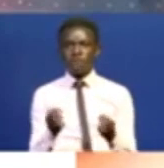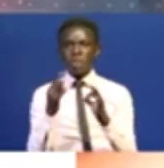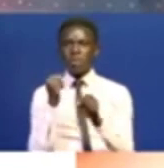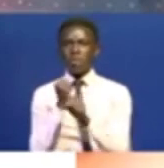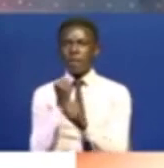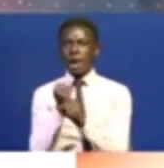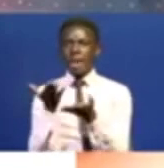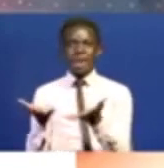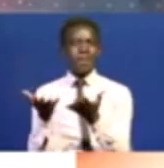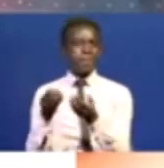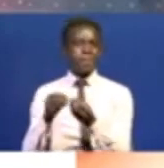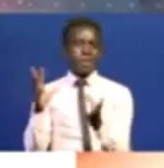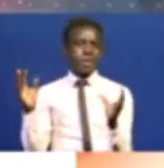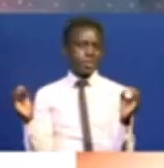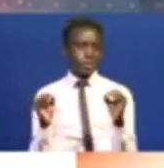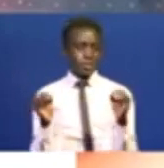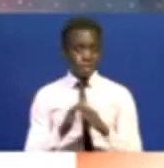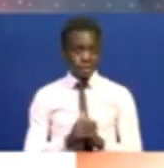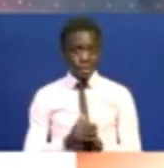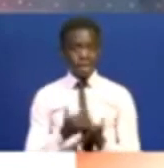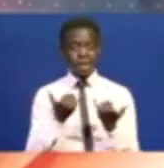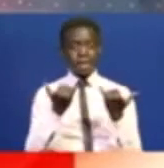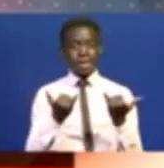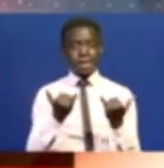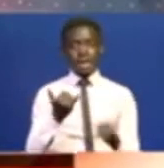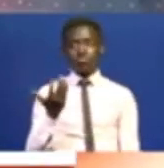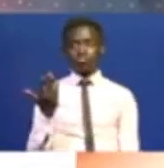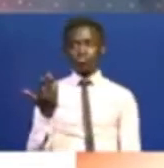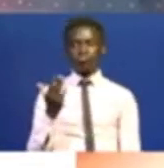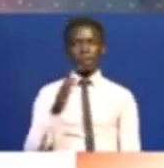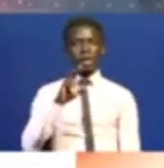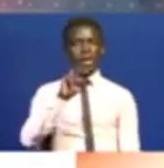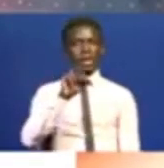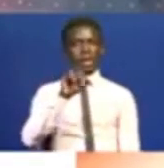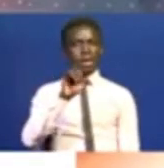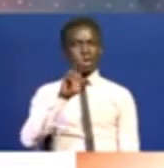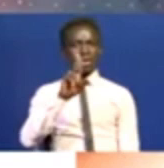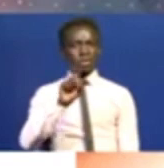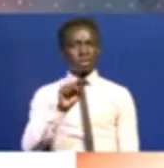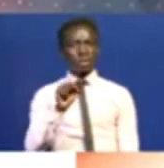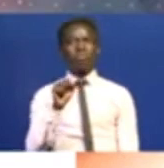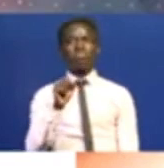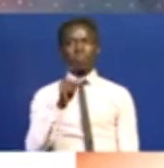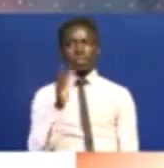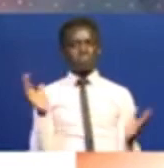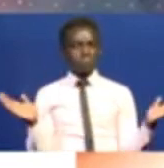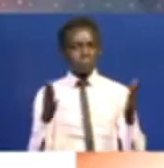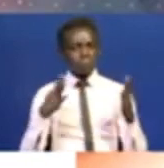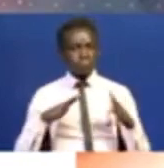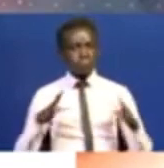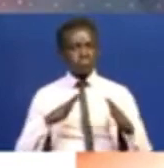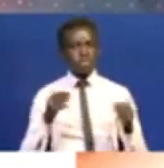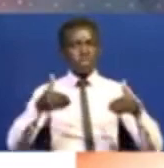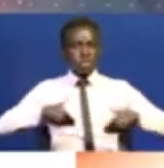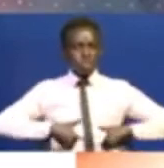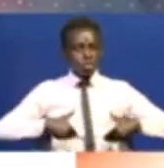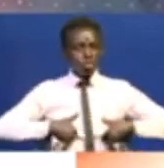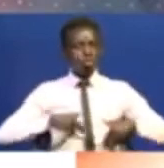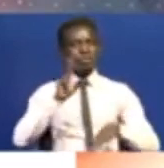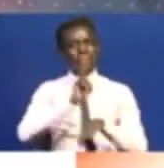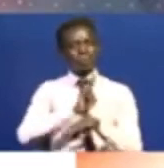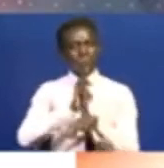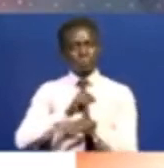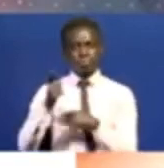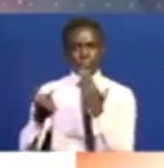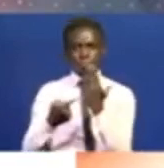County ICT Chief Linus Nairimo is urging young people to improve their digital skills to benefit from available online jobs